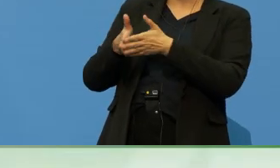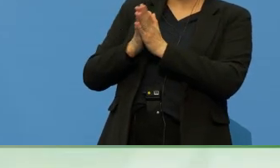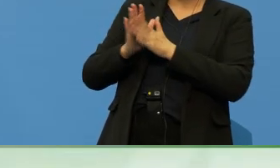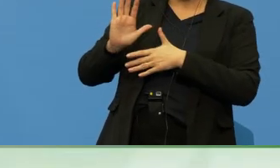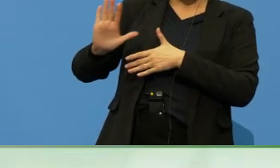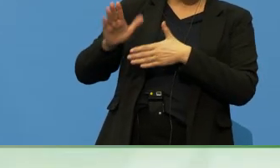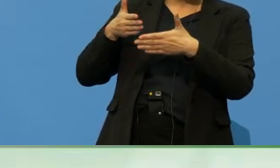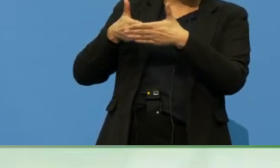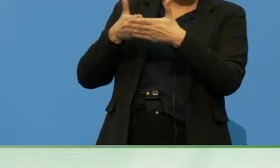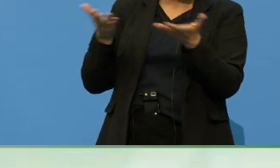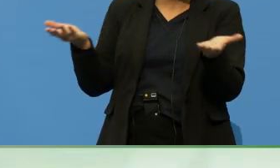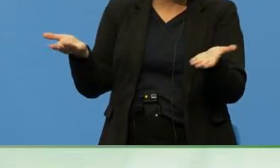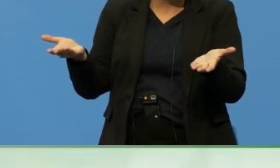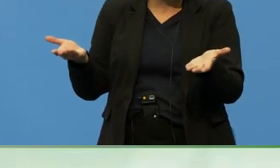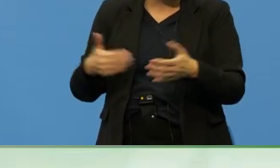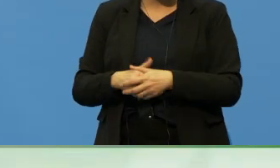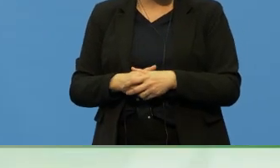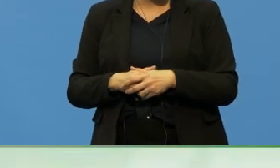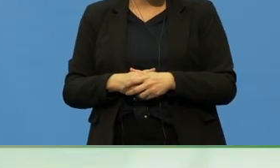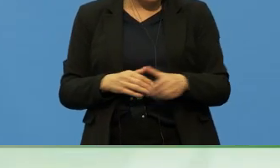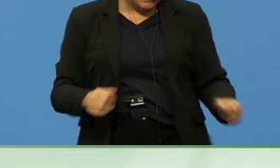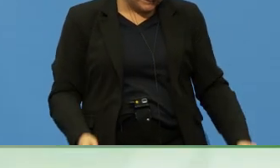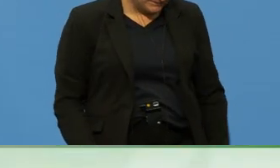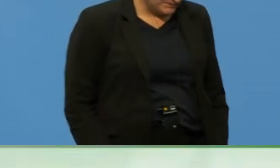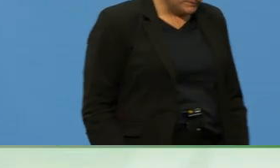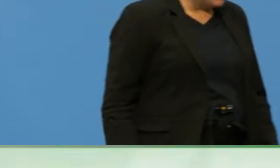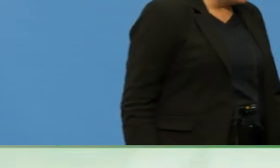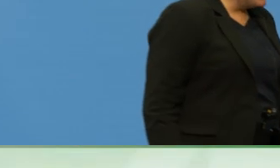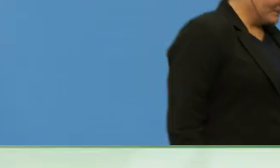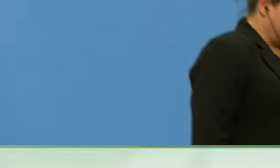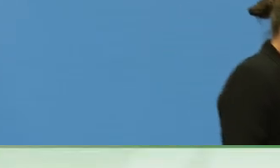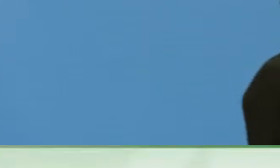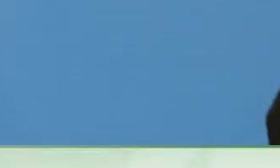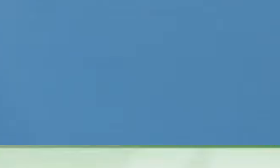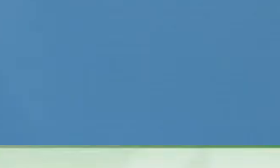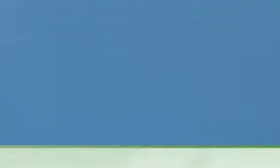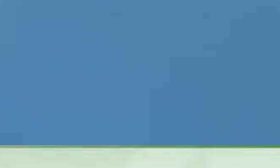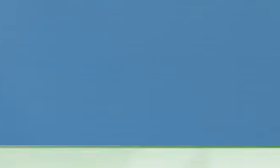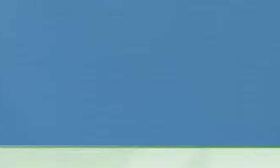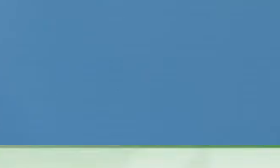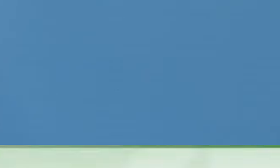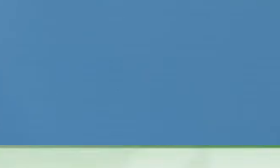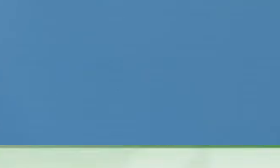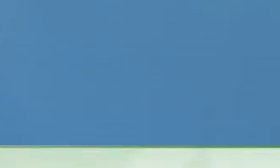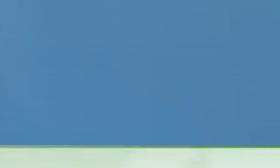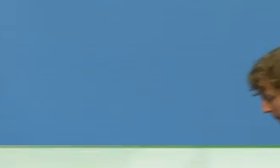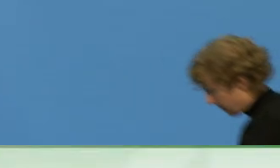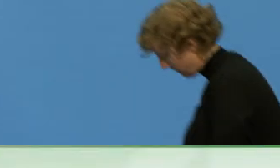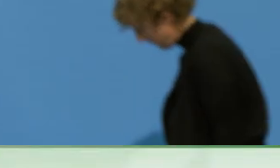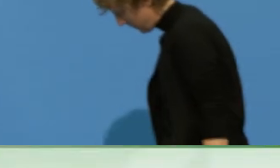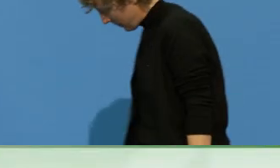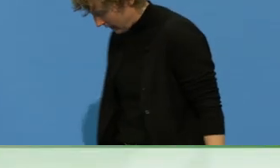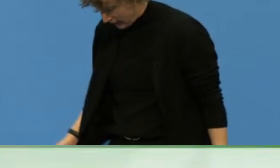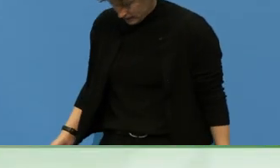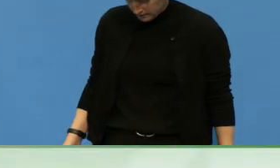been some. Oh, the microphone. Of course, from this 10-year perspective, we can share